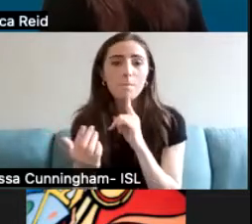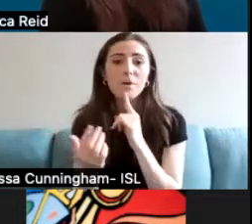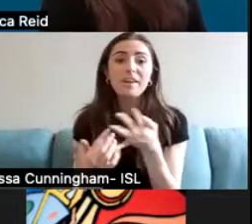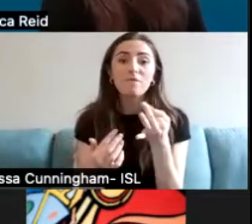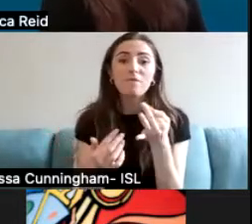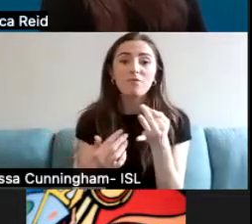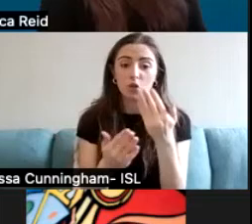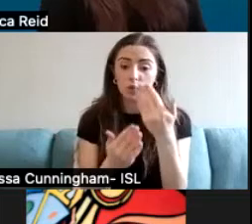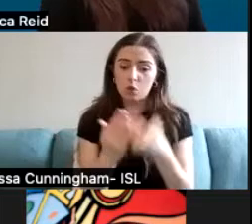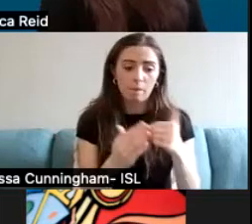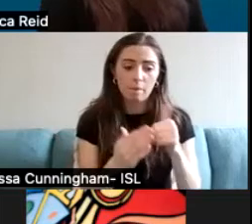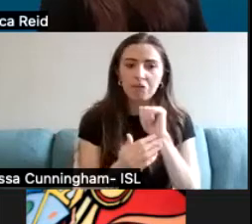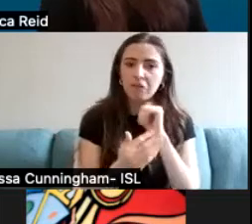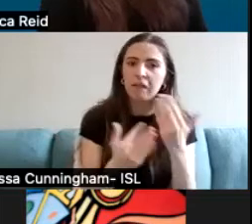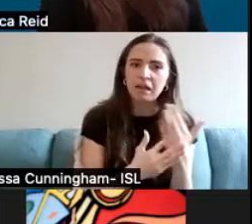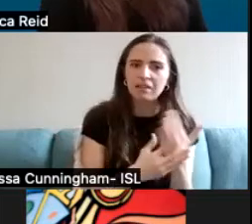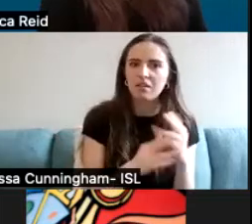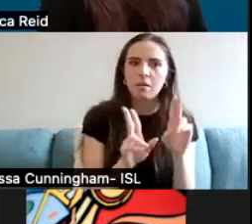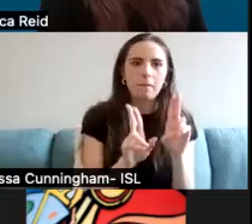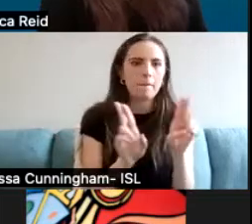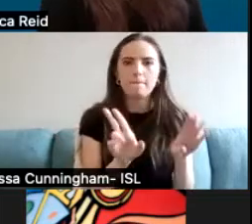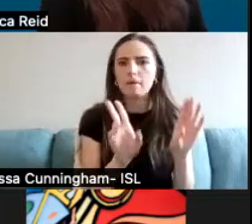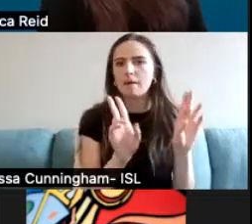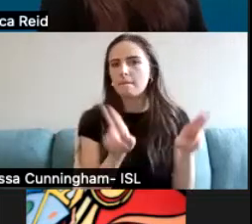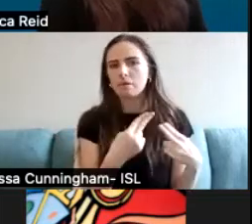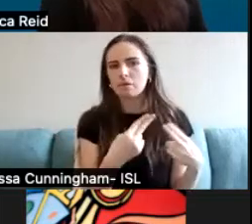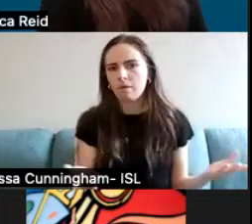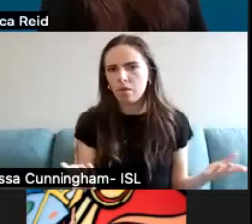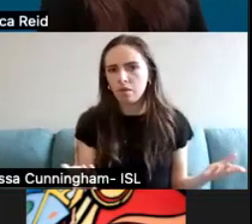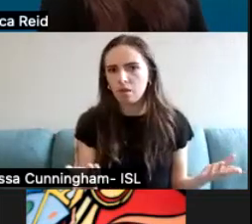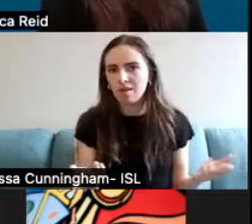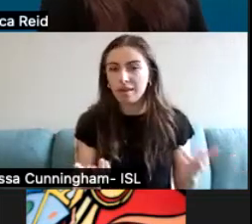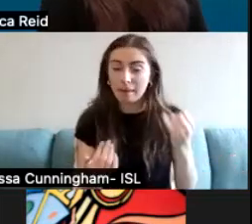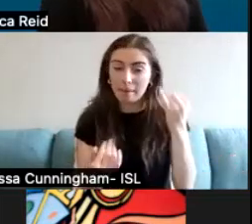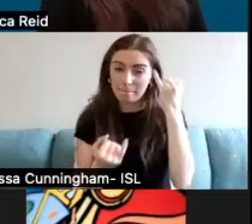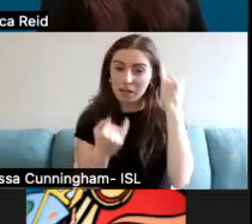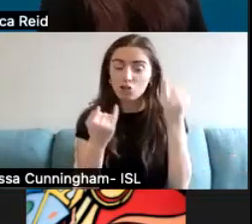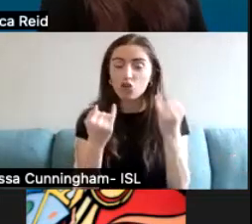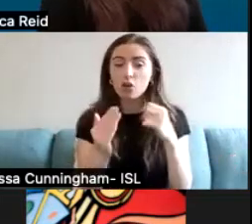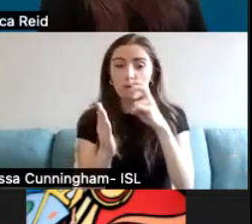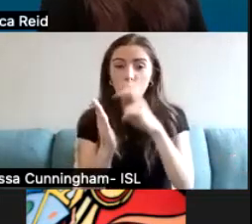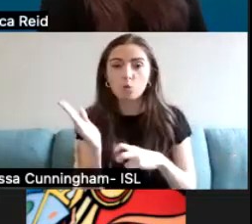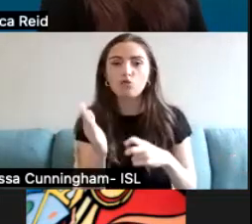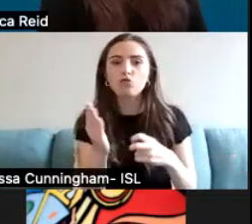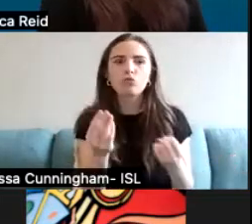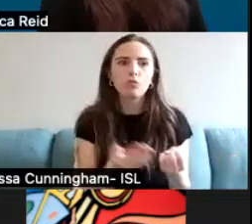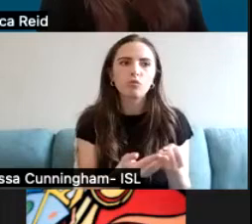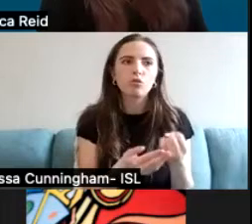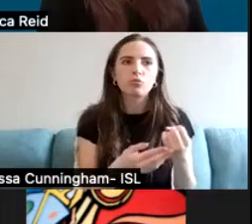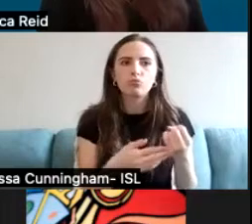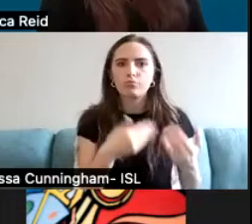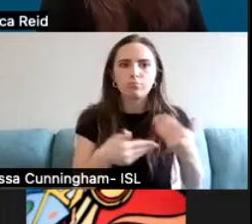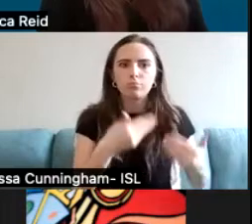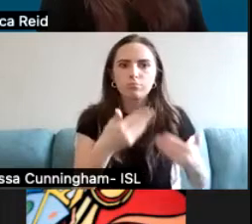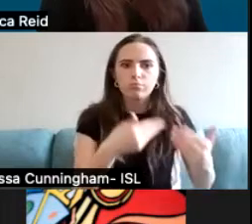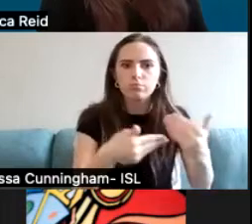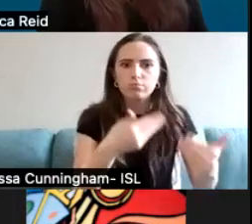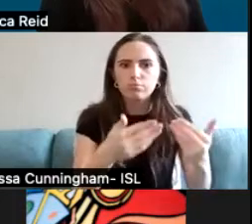impossible. Imagine getting all your notes at once. You can't, nobody can present in that